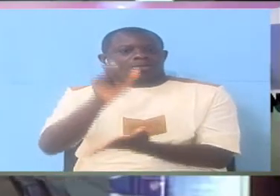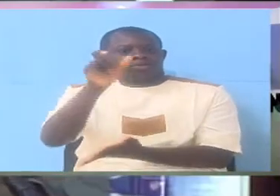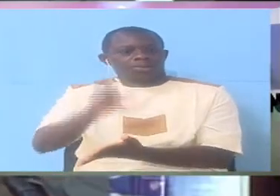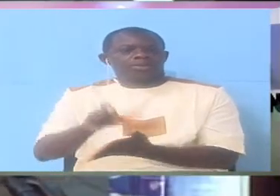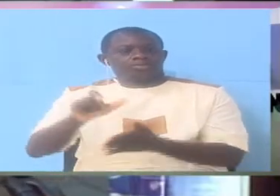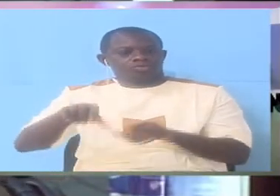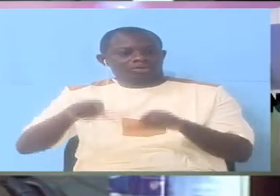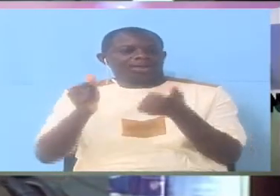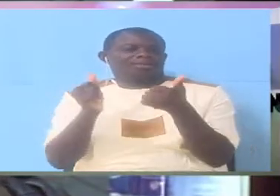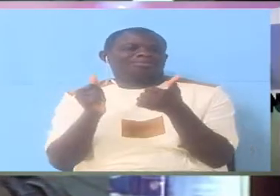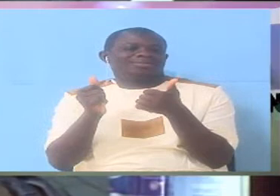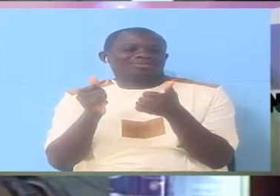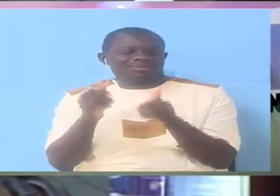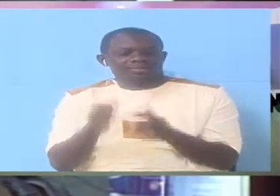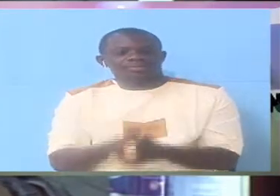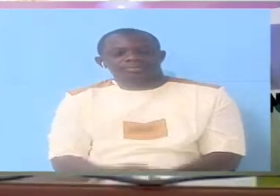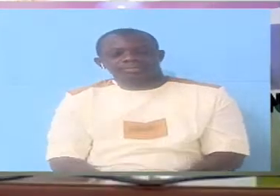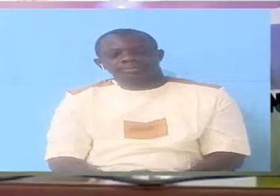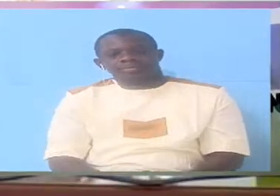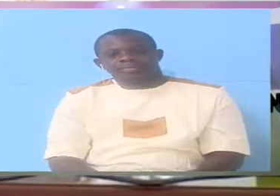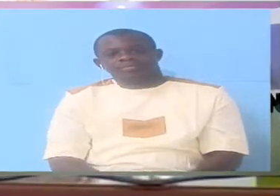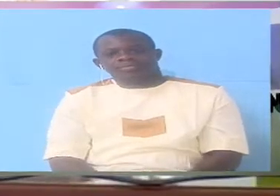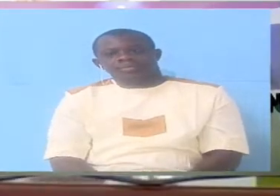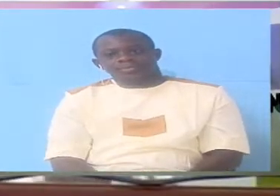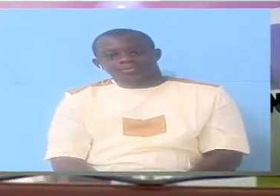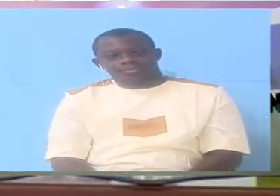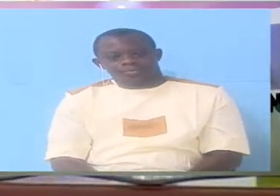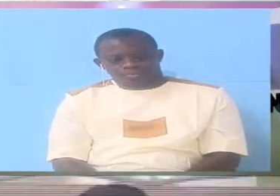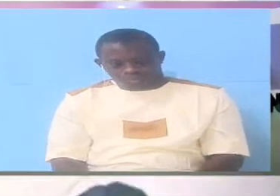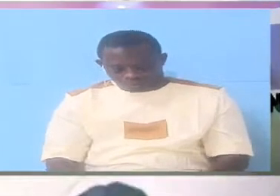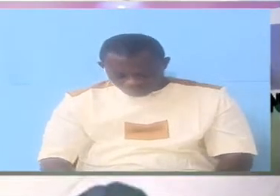while we check this. Thank you.